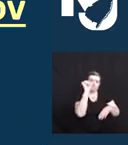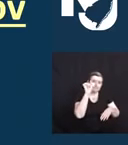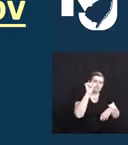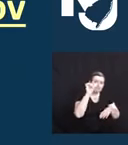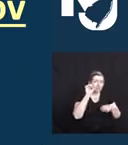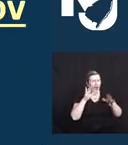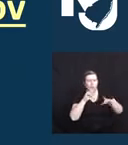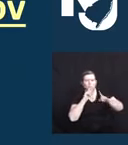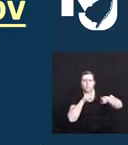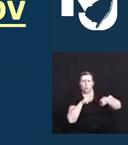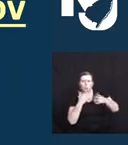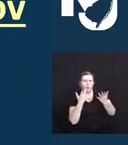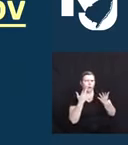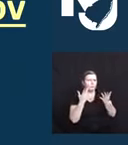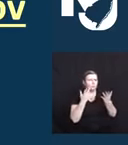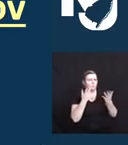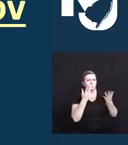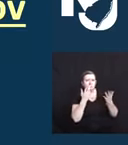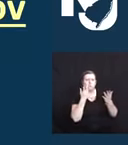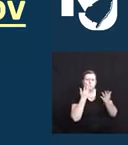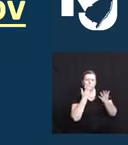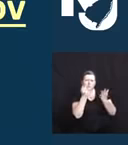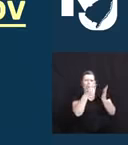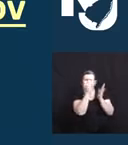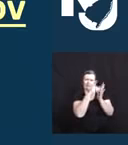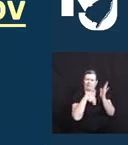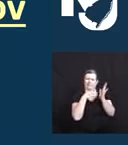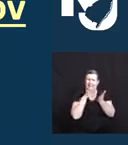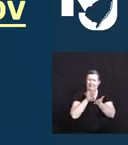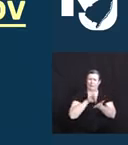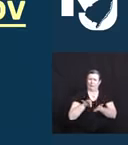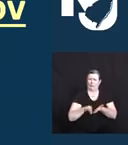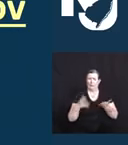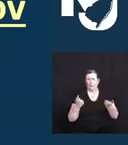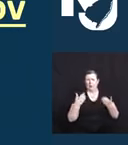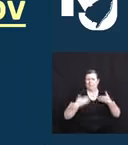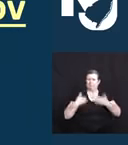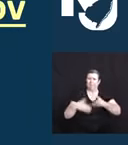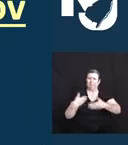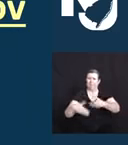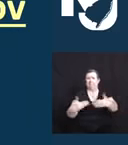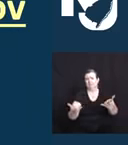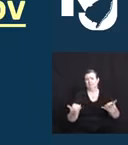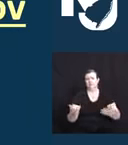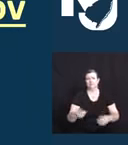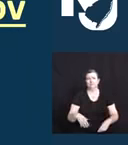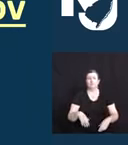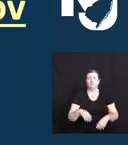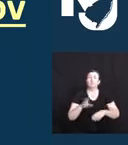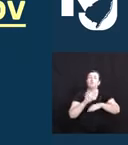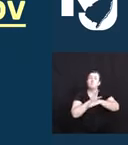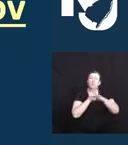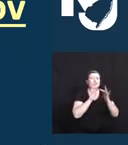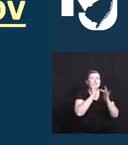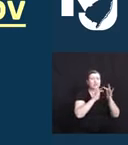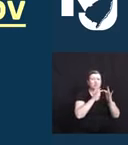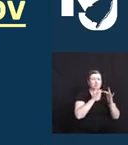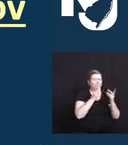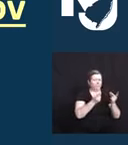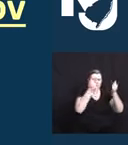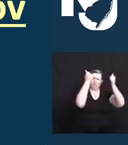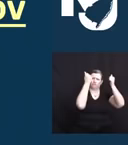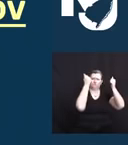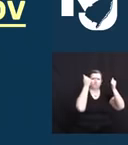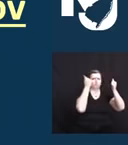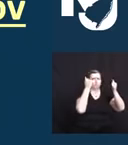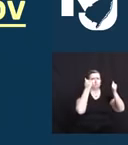responded. Please make their jobs easier and quicker and fill out the census. It is quick. It is our civic duty,